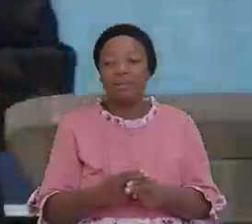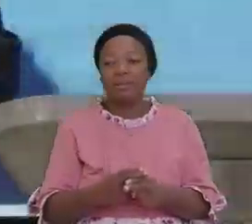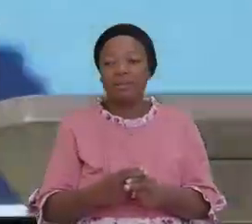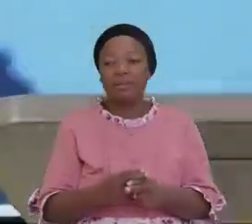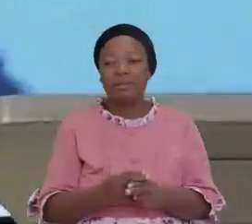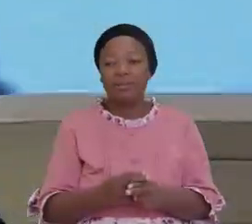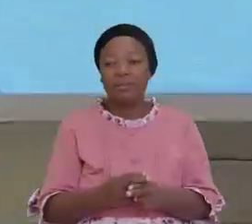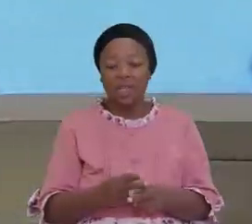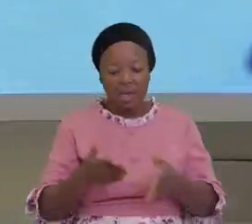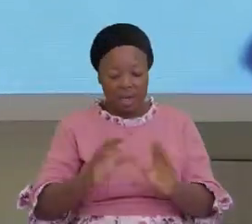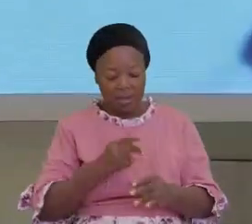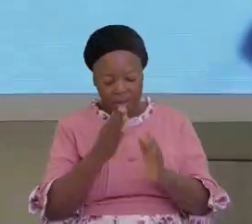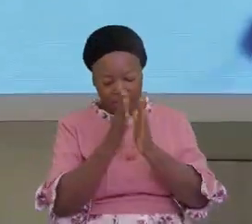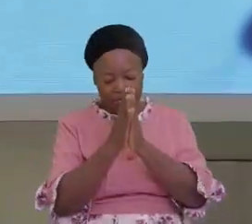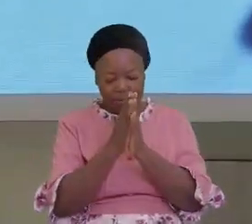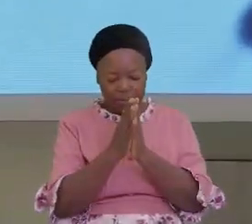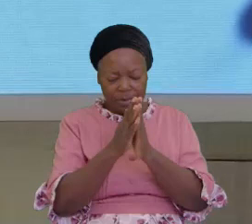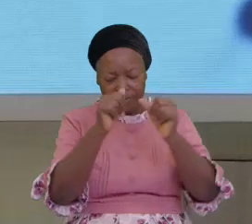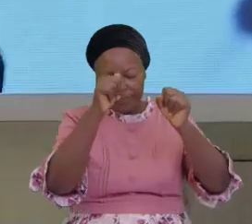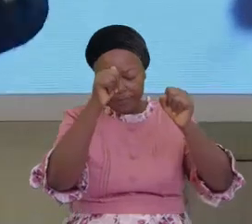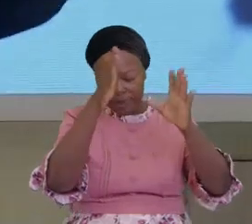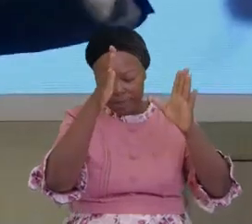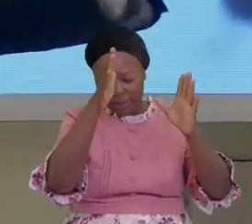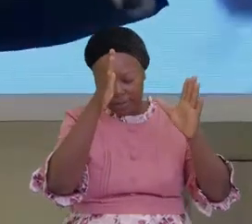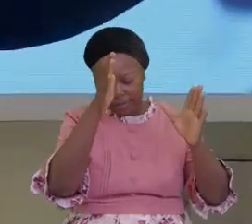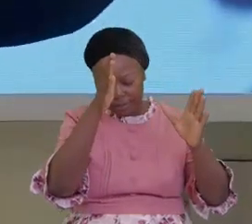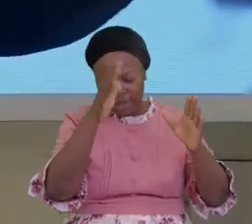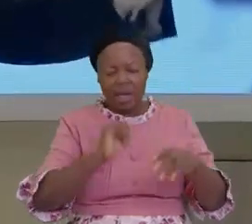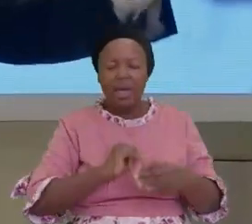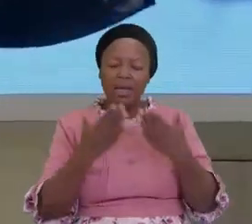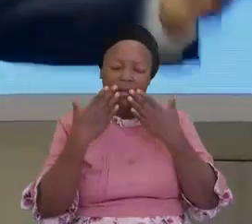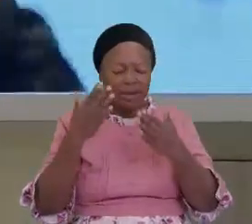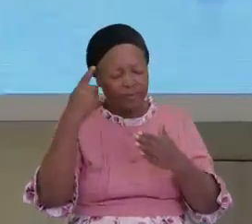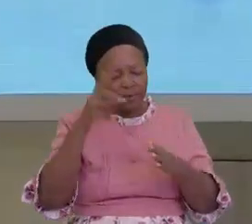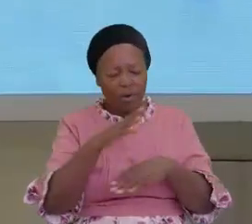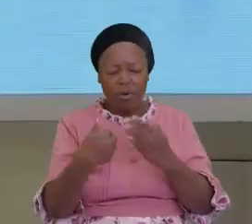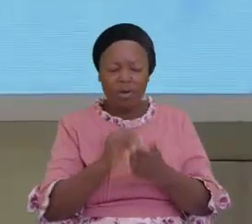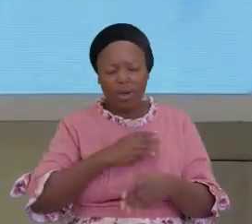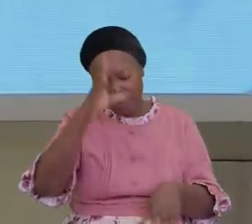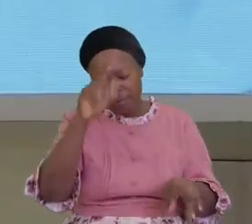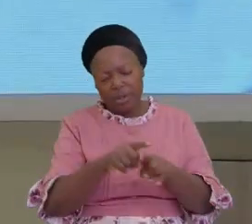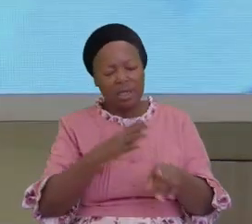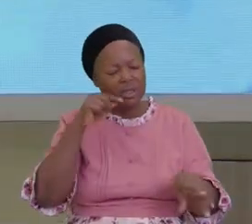Let us pray. Father, I thank you for all our brothers, all our sisters,